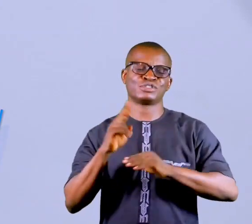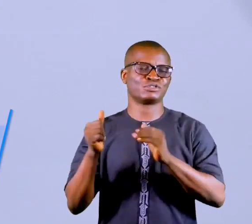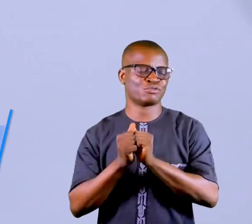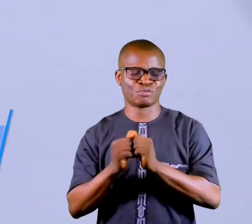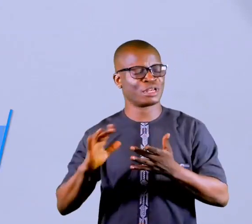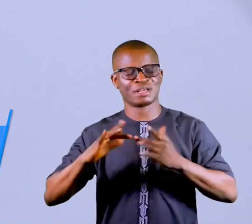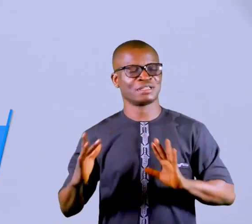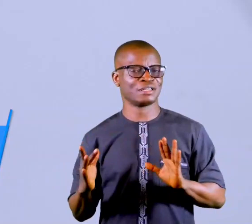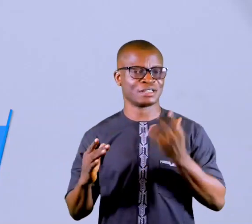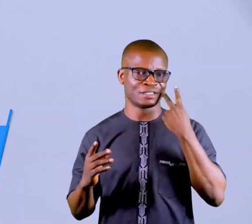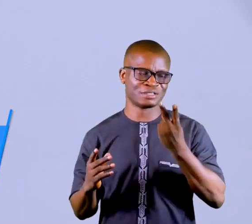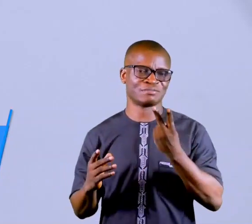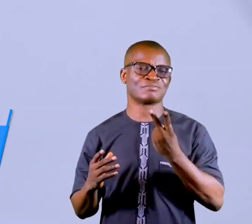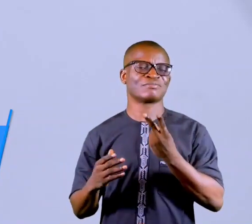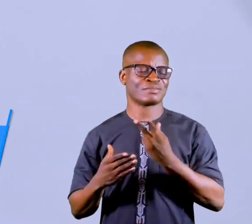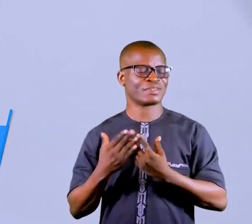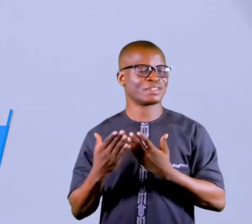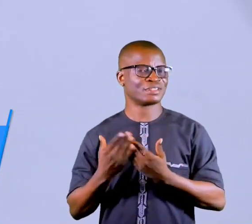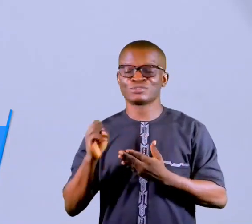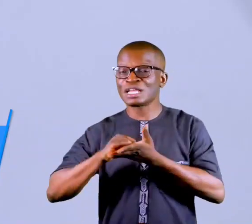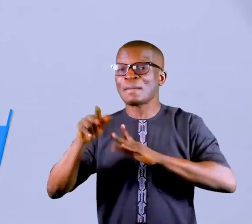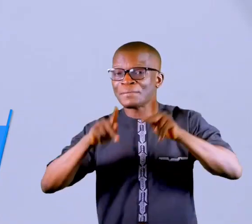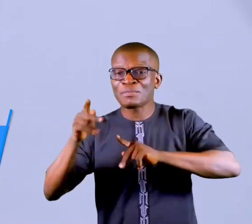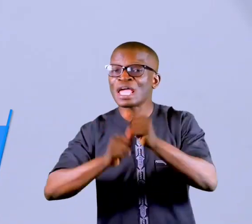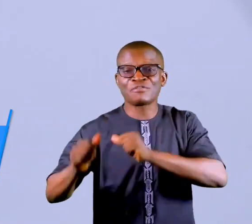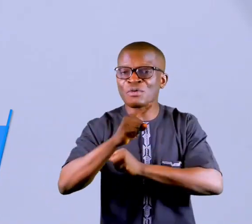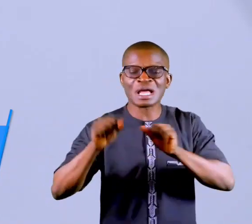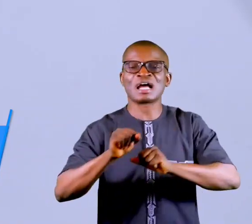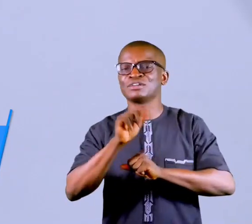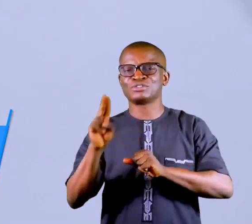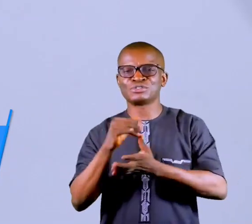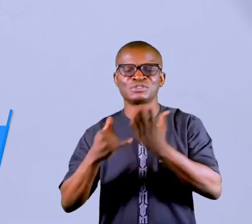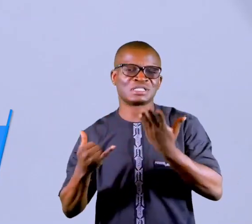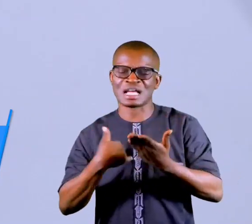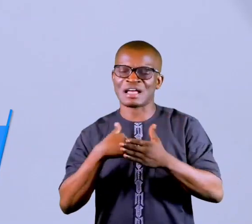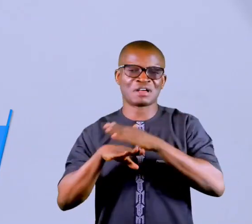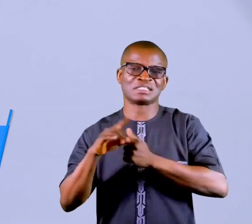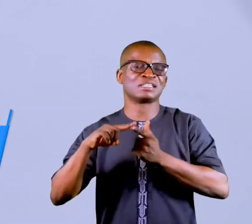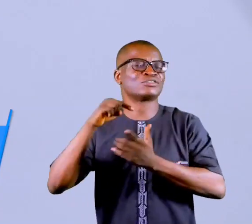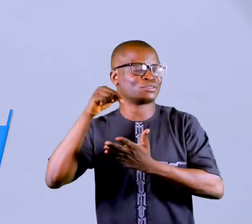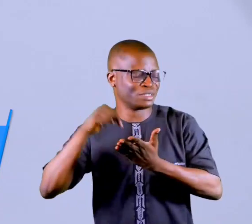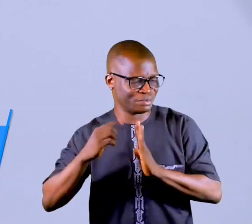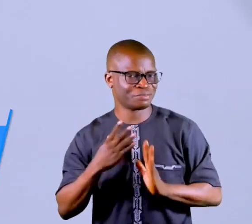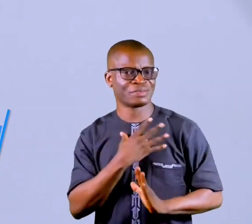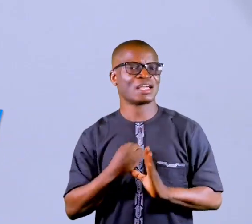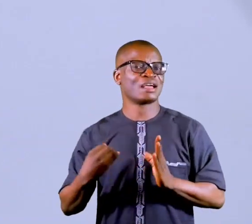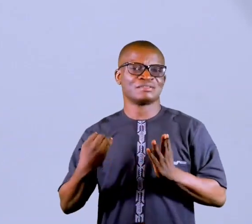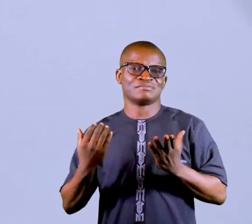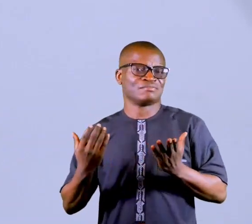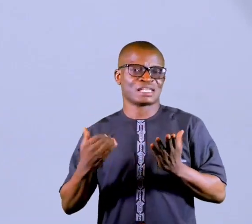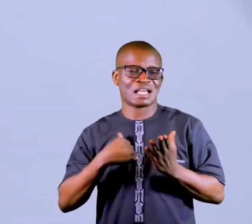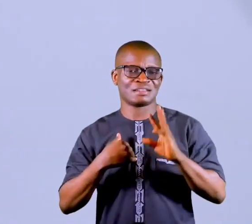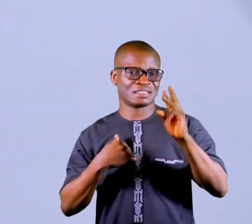been developed so people everywhere can use it easily, have access to this, and it has just the